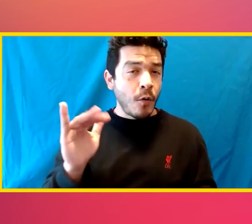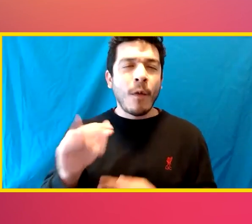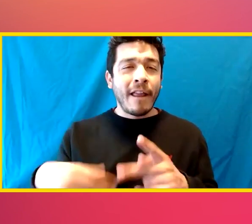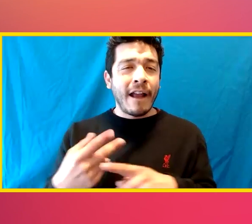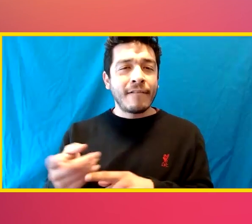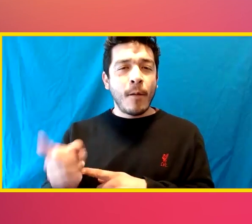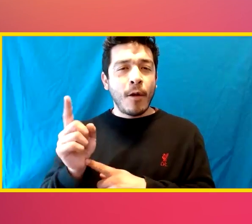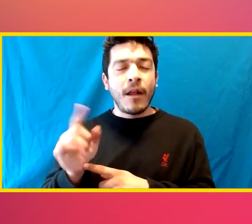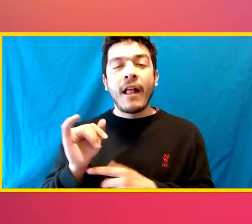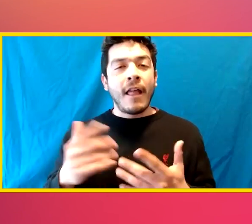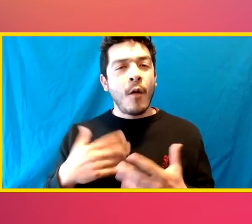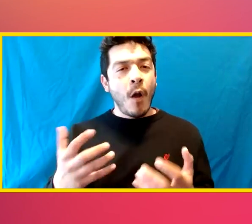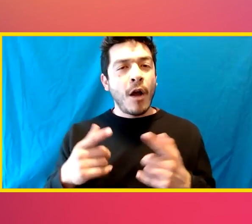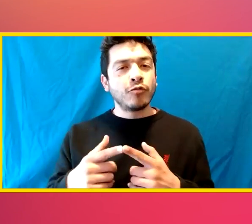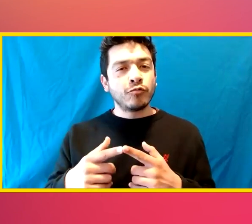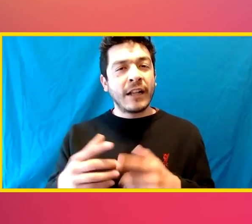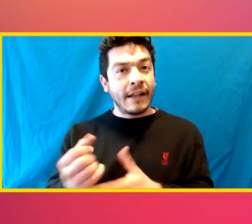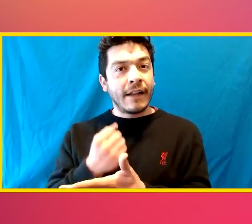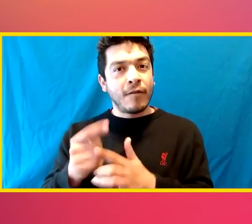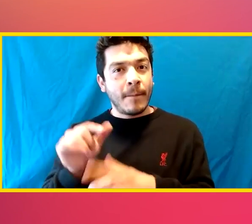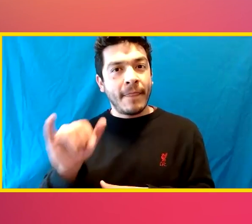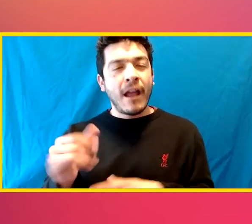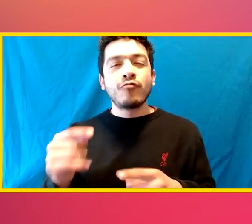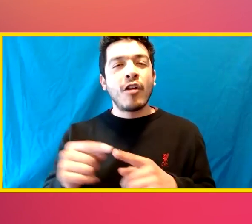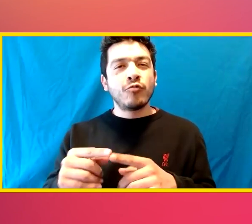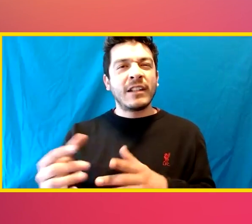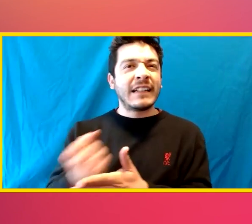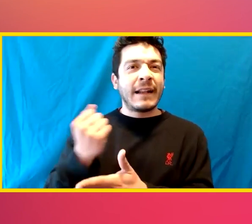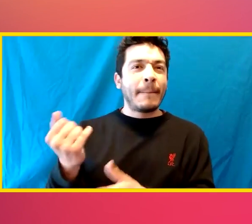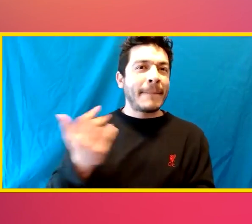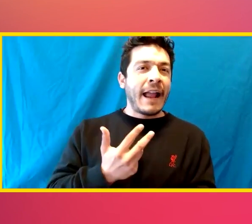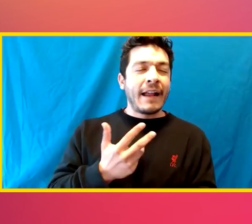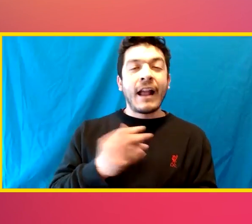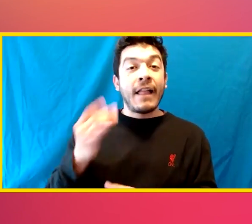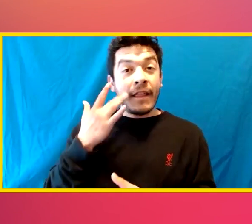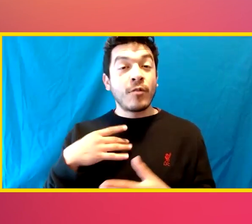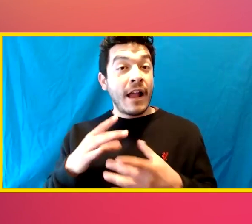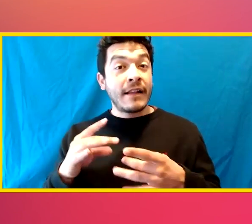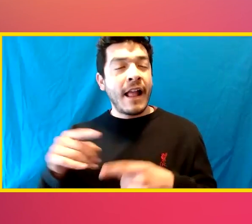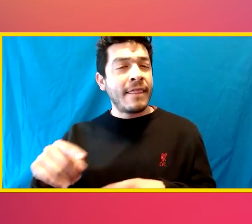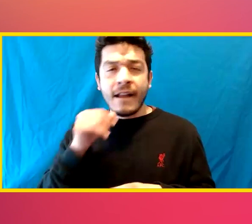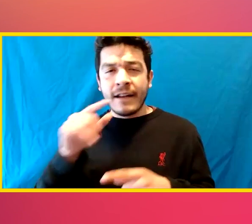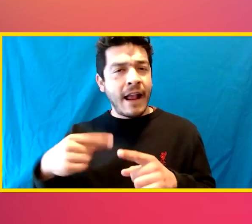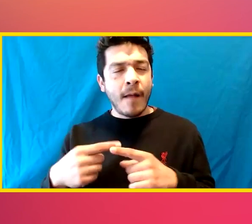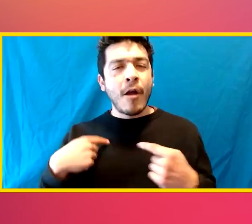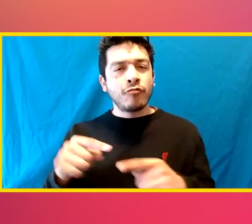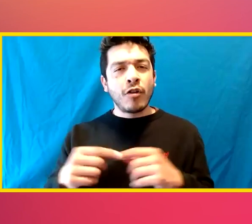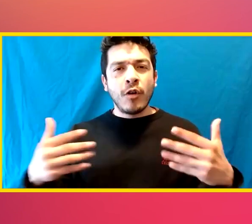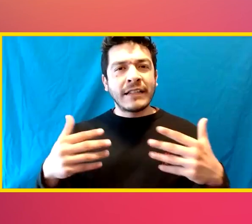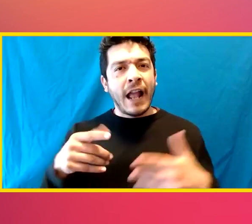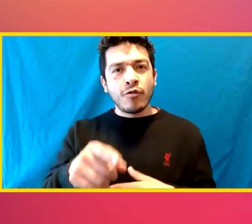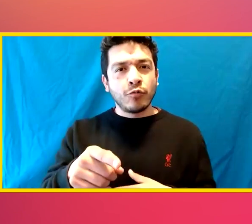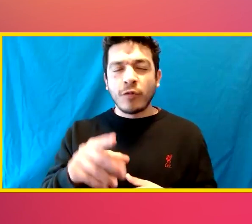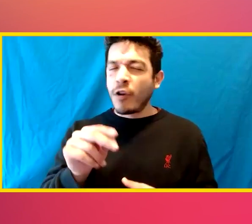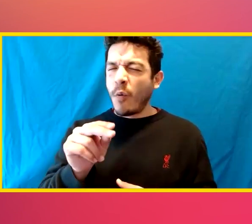of moment. That's what we want to get out of is trying to take it back. And that's why I was saying this isn't about like we're trying to scare you straight.